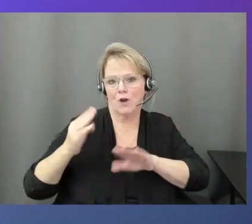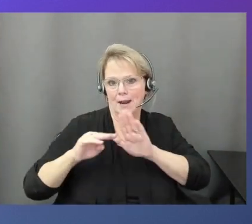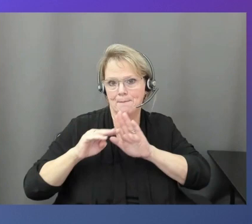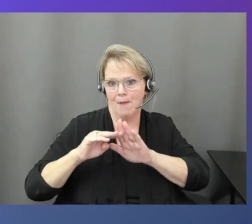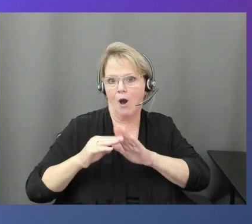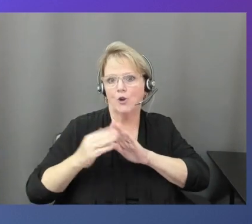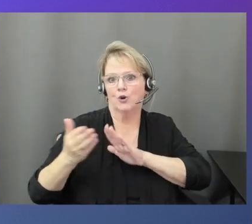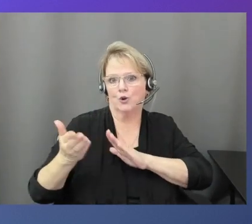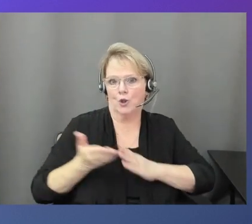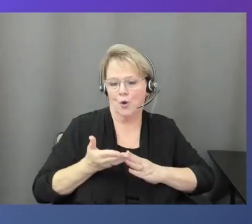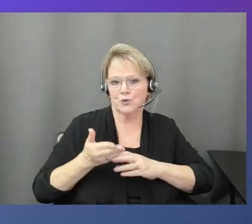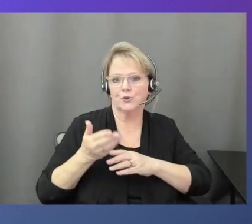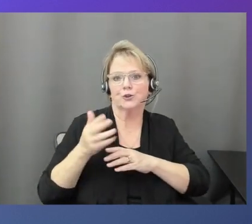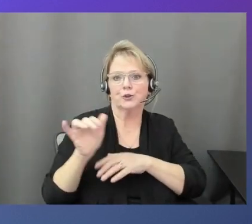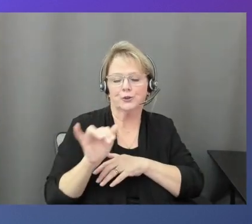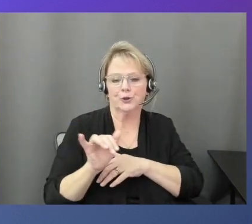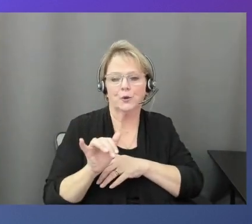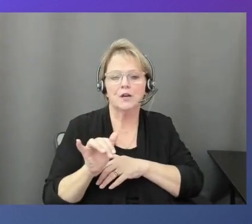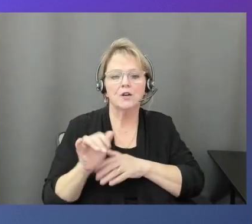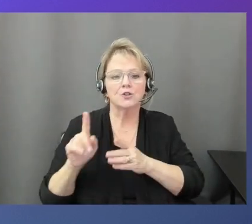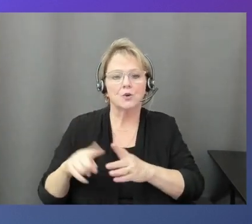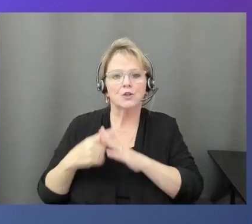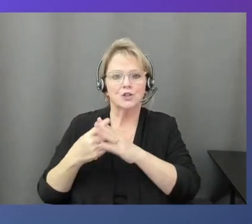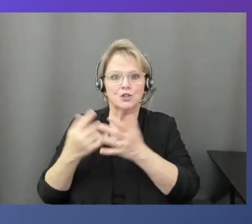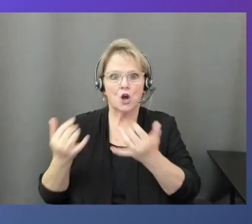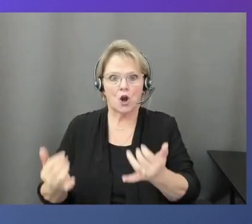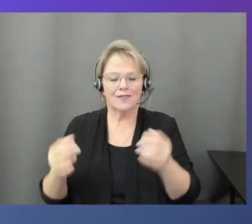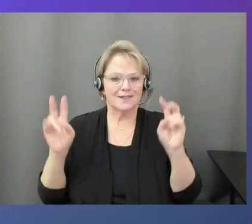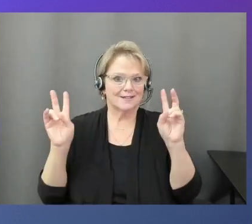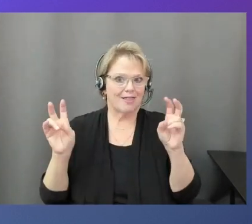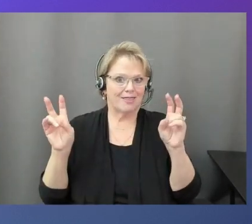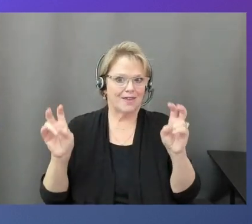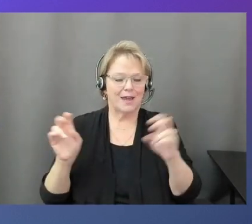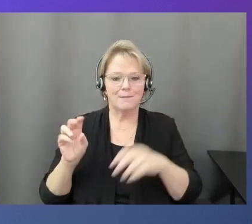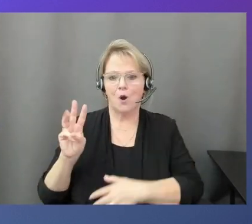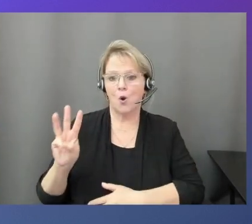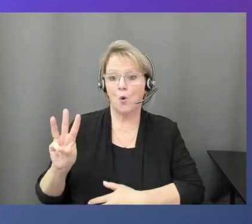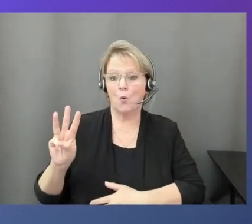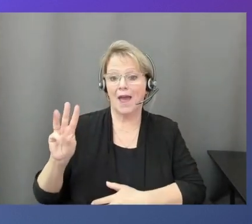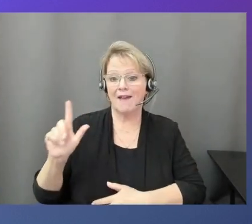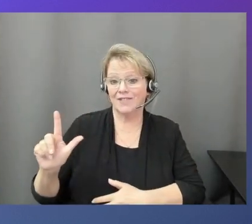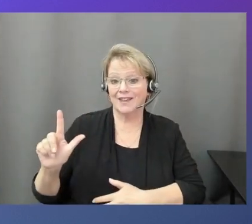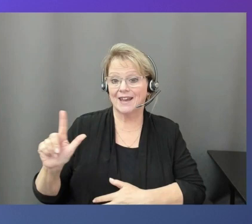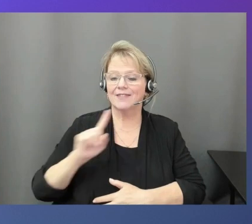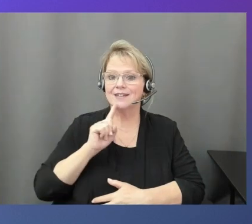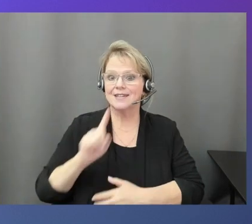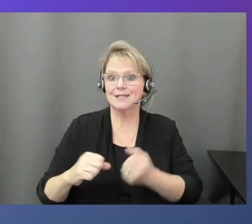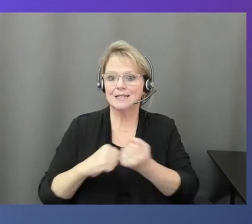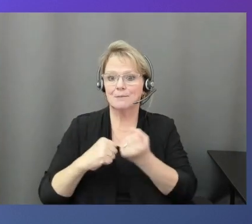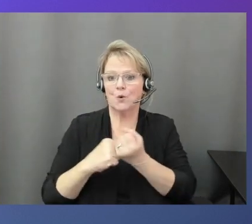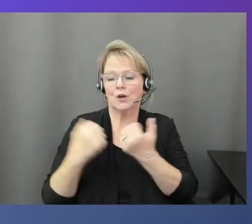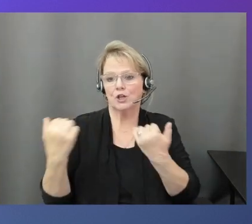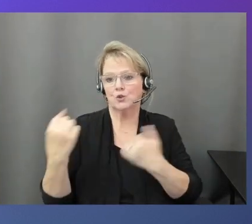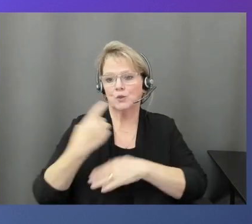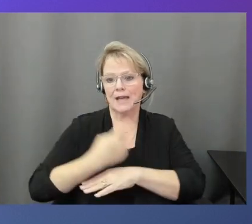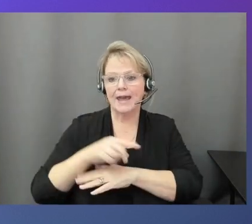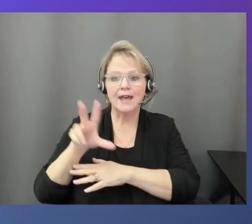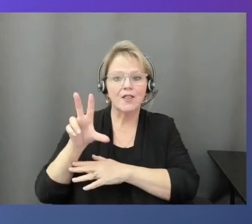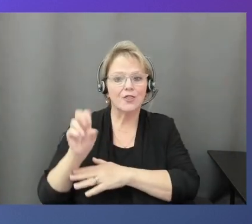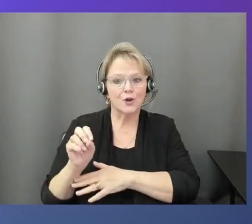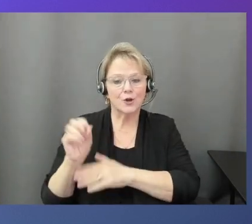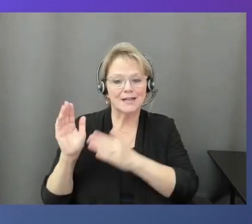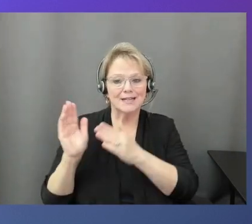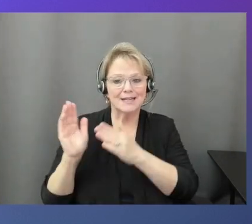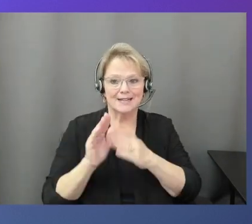theme of sessions, Wavelength supported today in 30 cities all across the globe. And so what we wanted to do is really